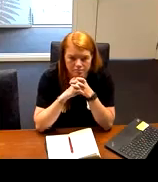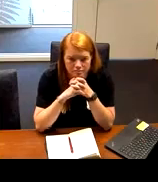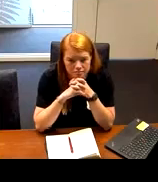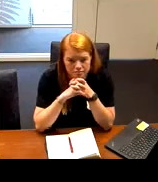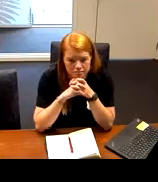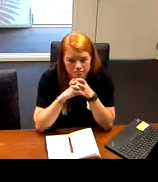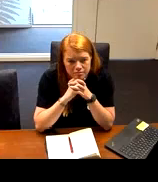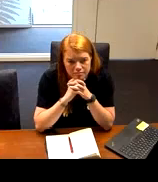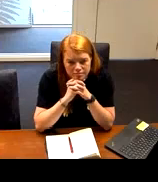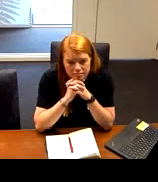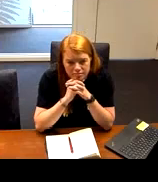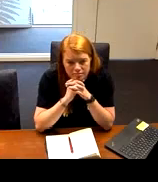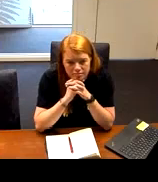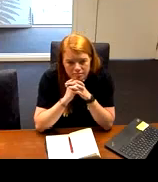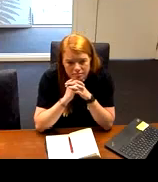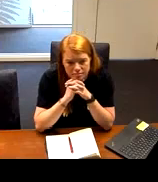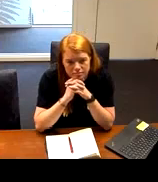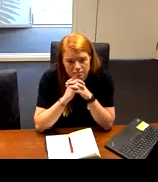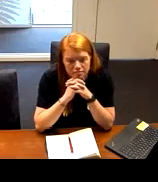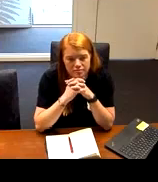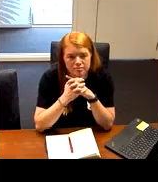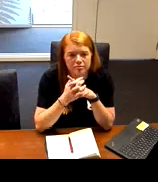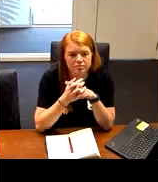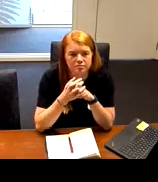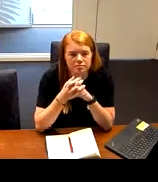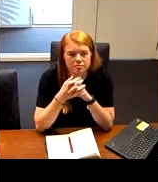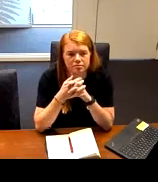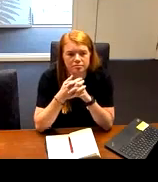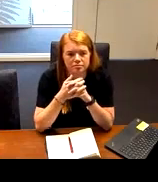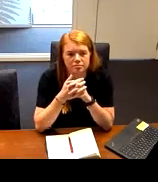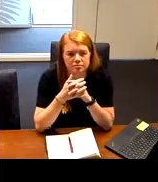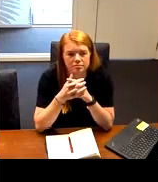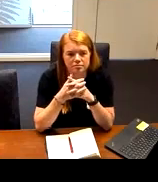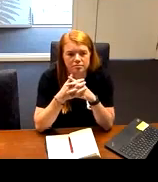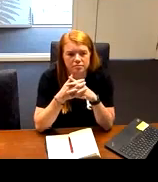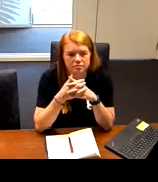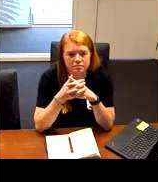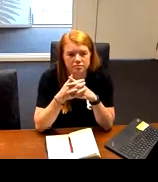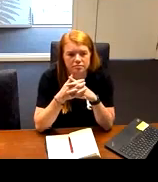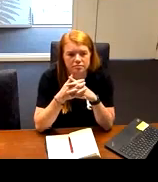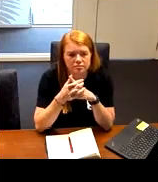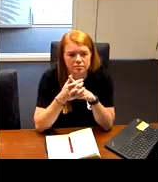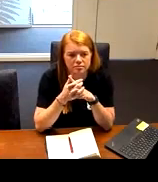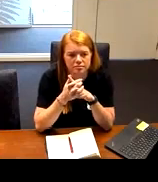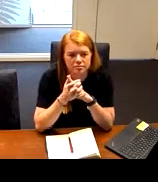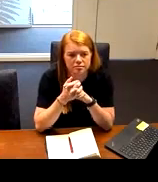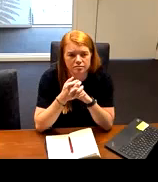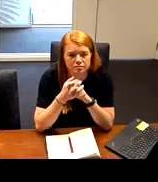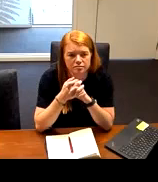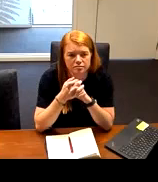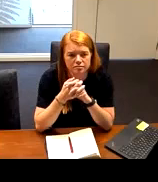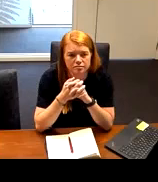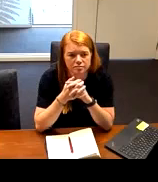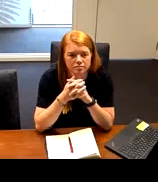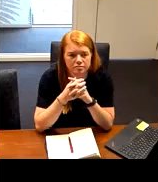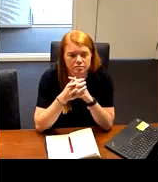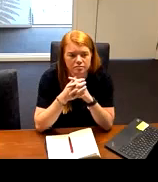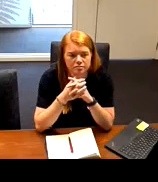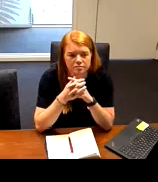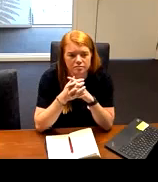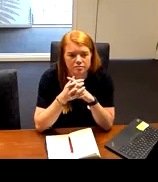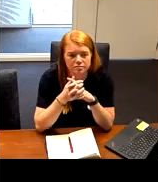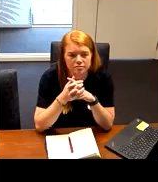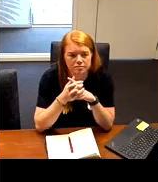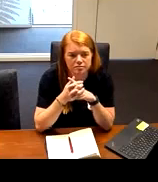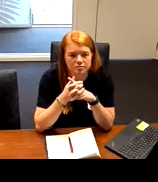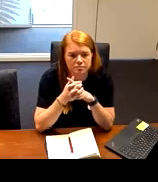trapping happening on the ground is going to help reduce the number of predator control, and it's going to